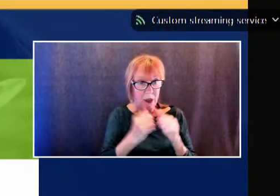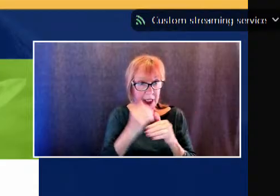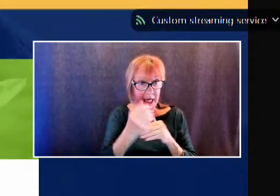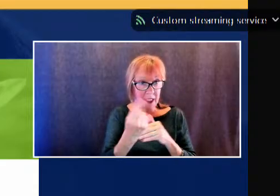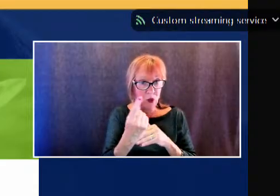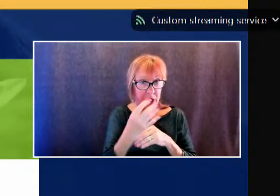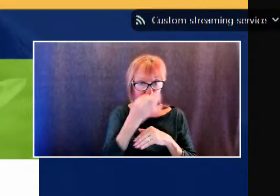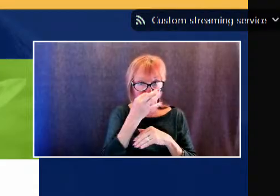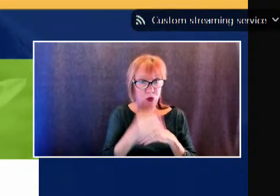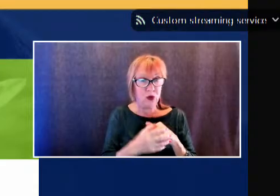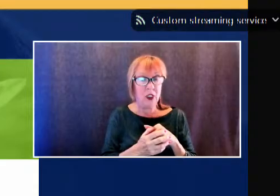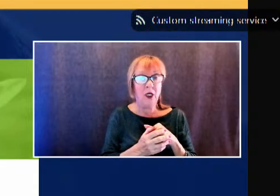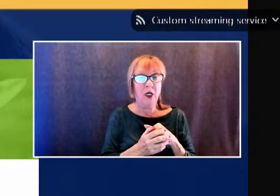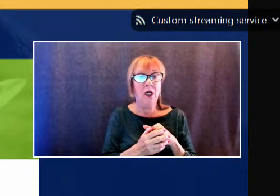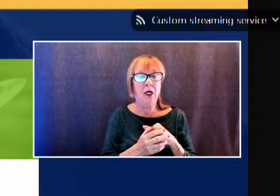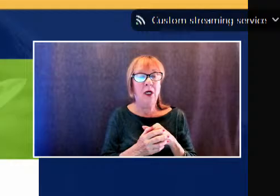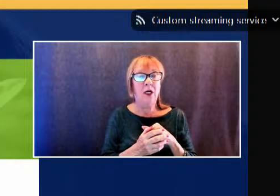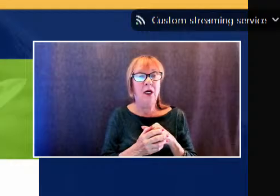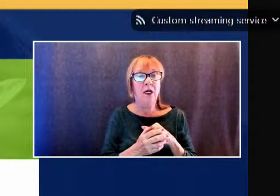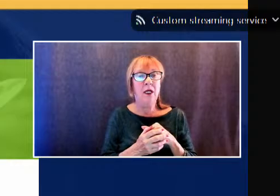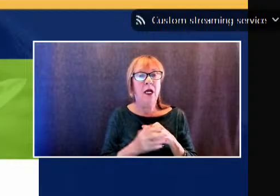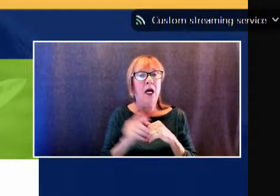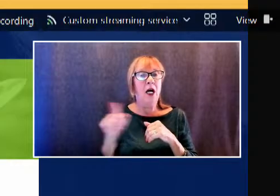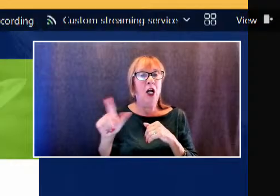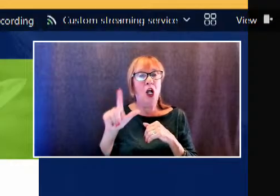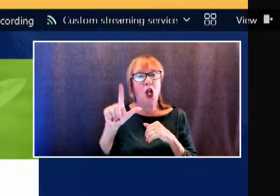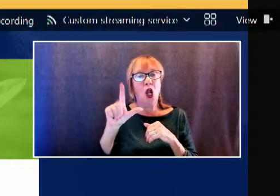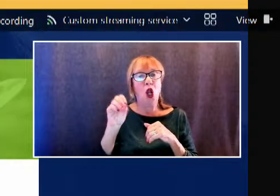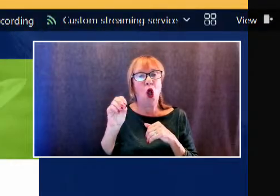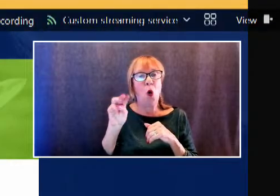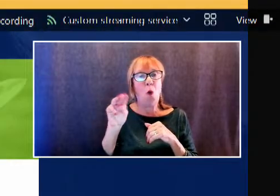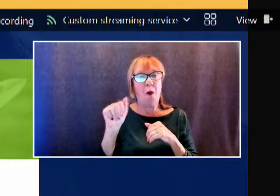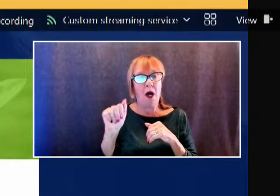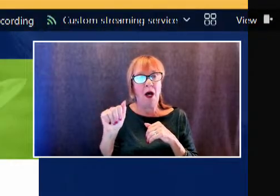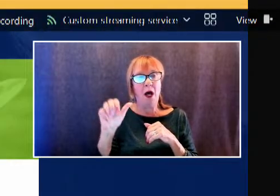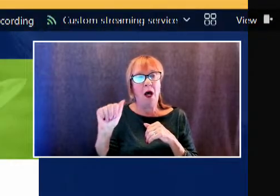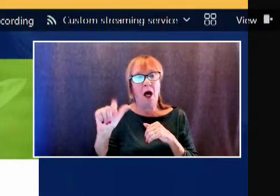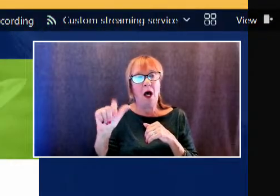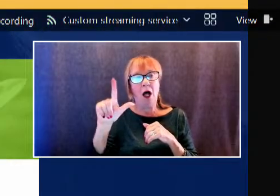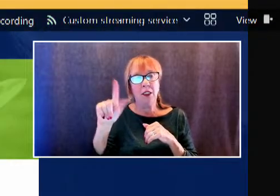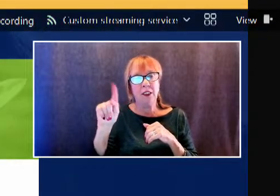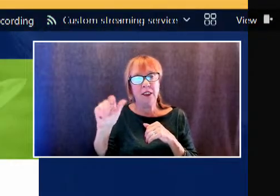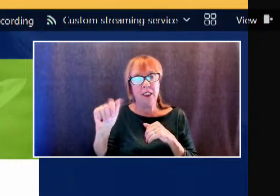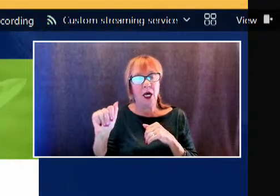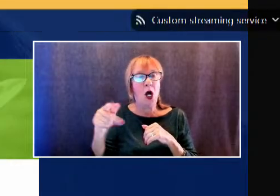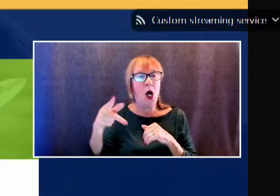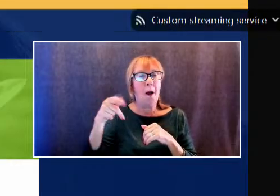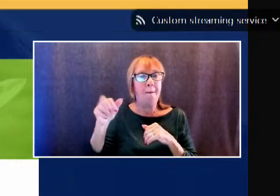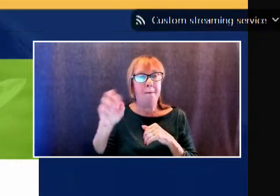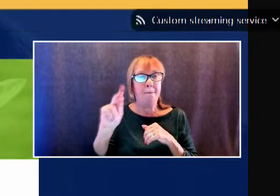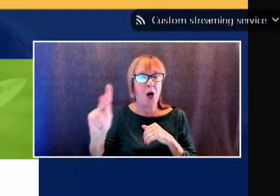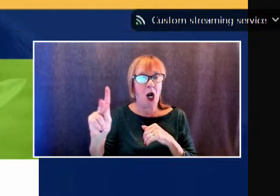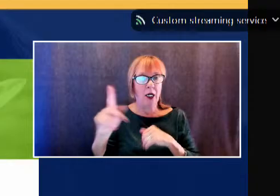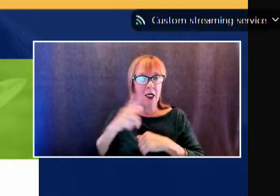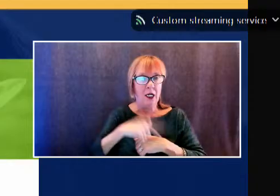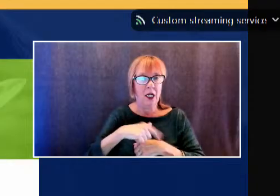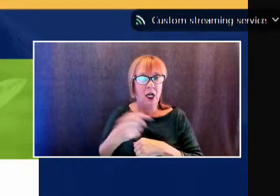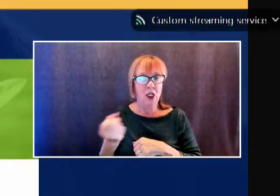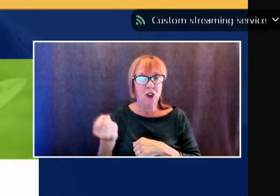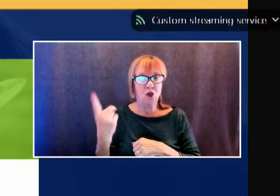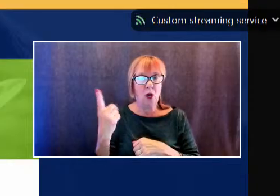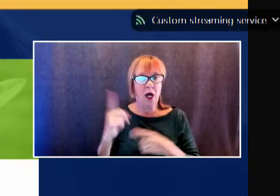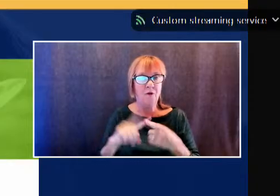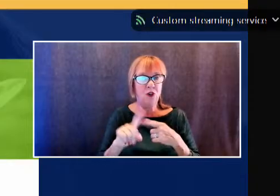So feel free, it's gonna be at Loma Alta Park and from 12 to 1